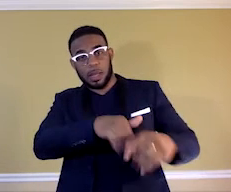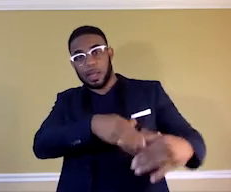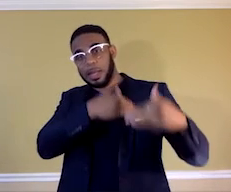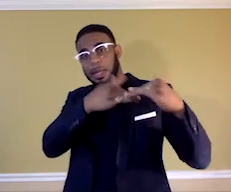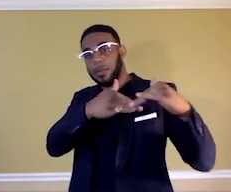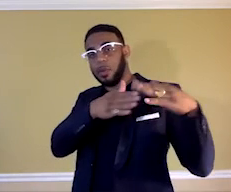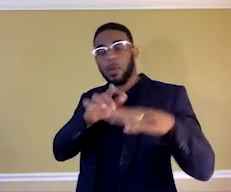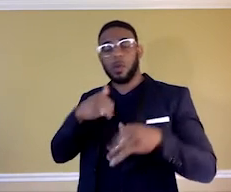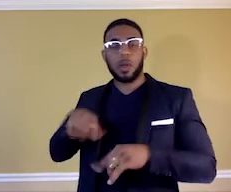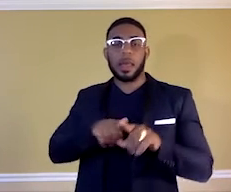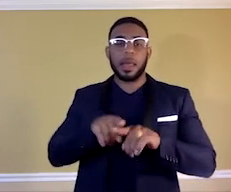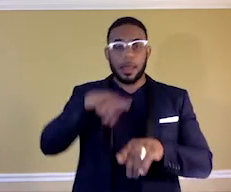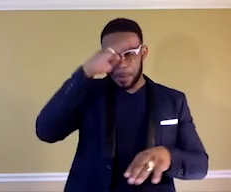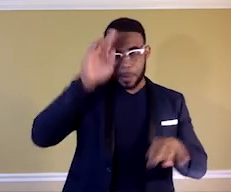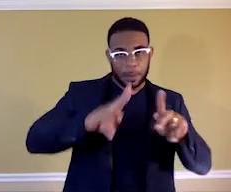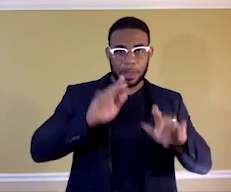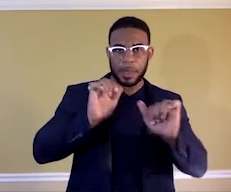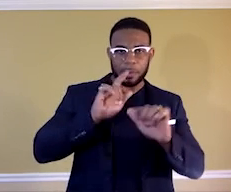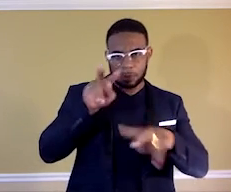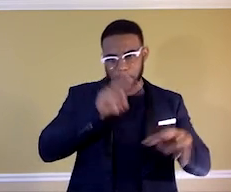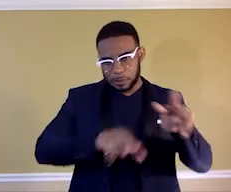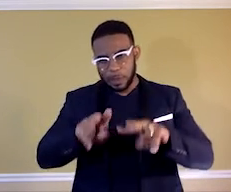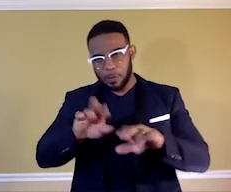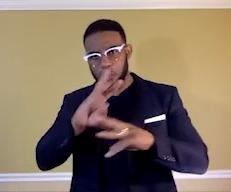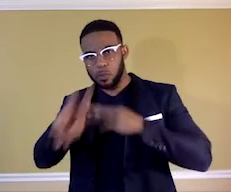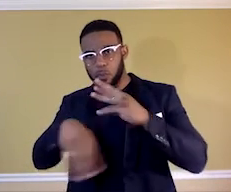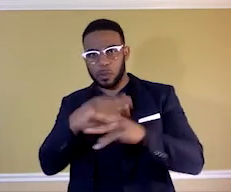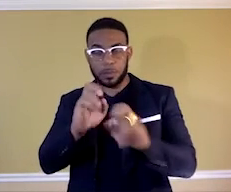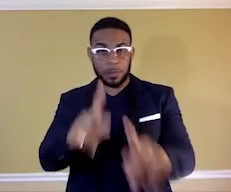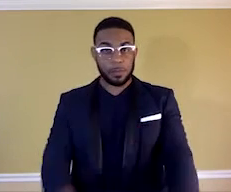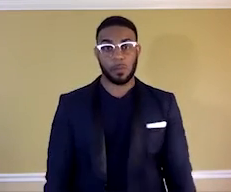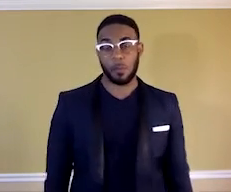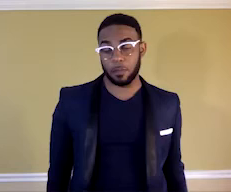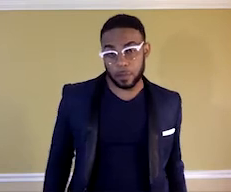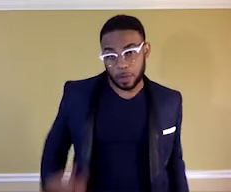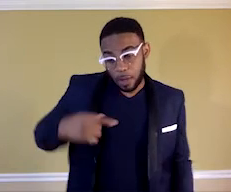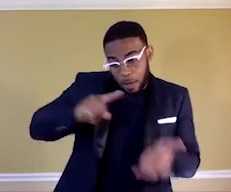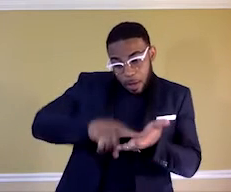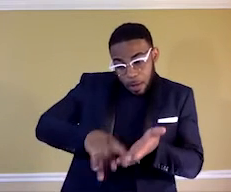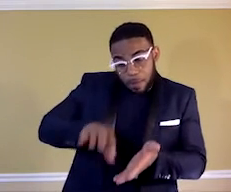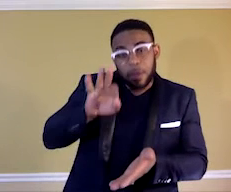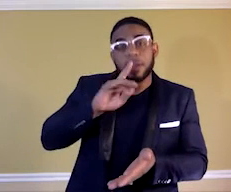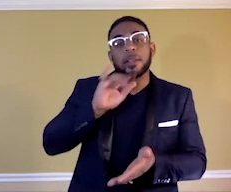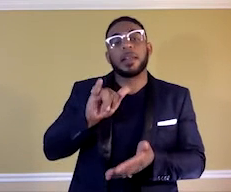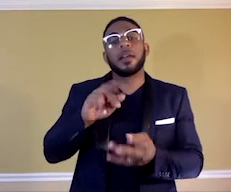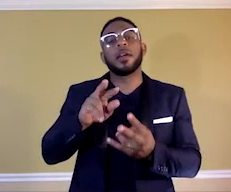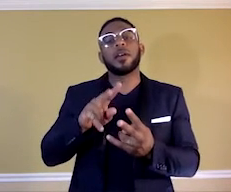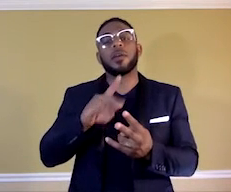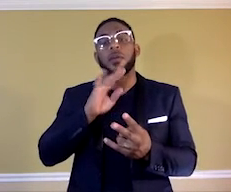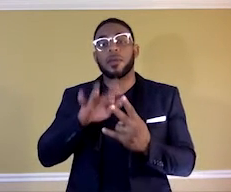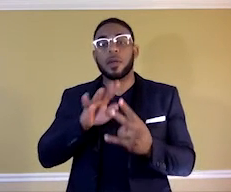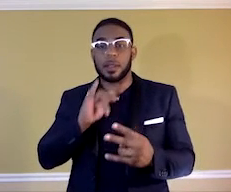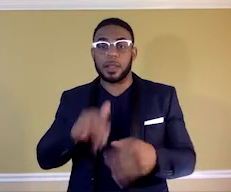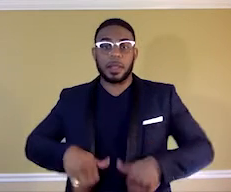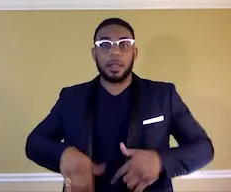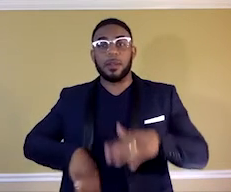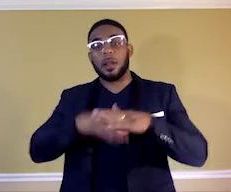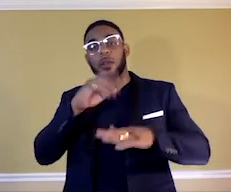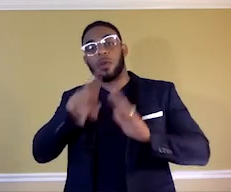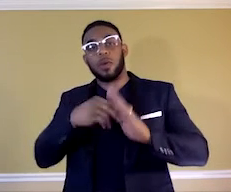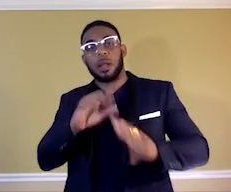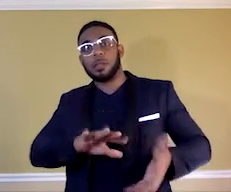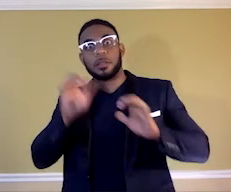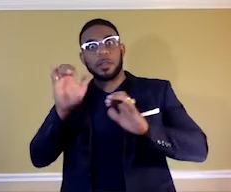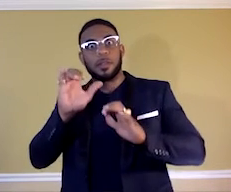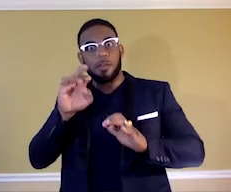ways that we as Black people are able to navigate the world. What I found was that rather than living up to its role as a disruptive